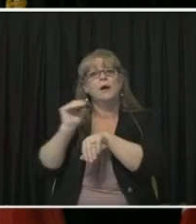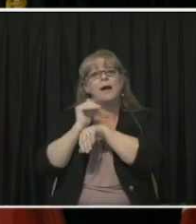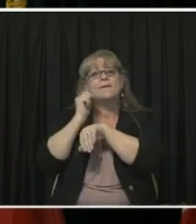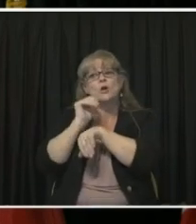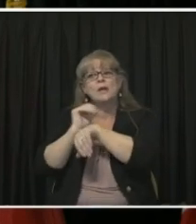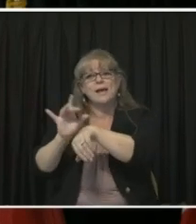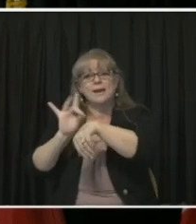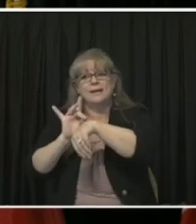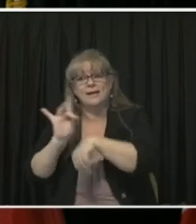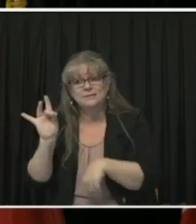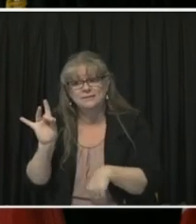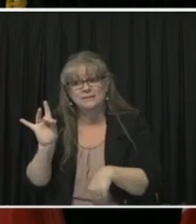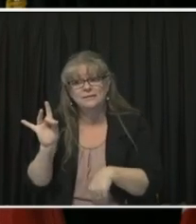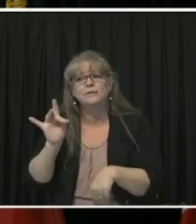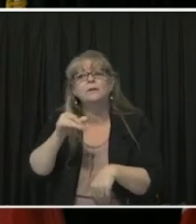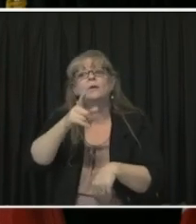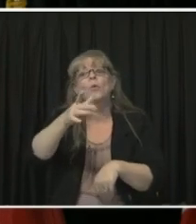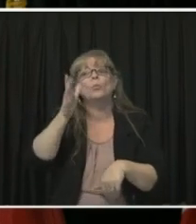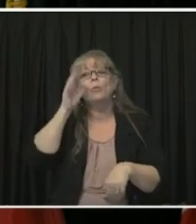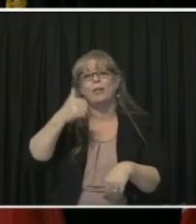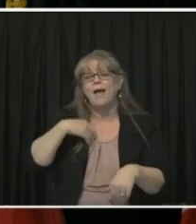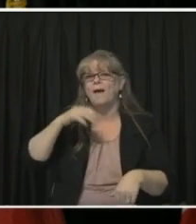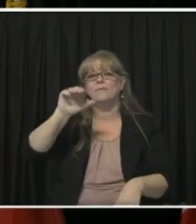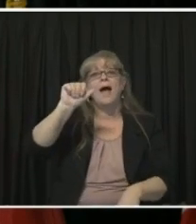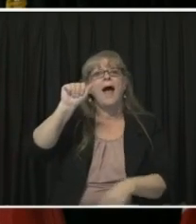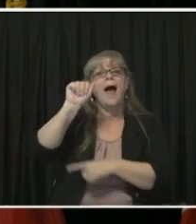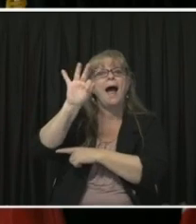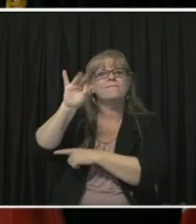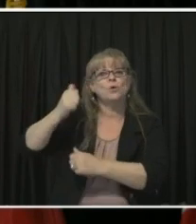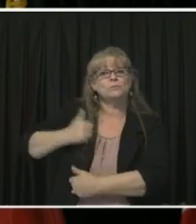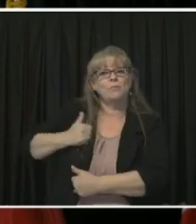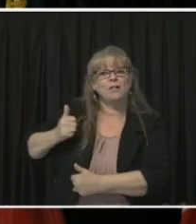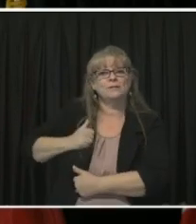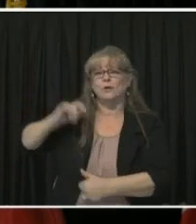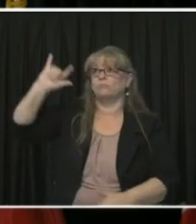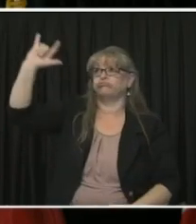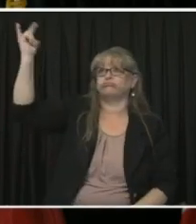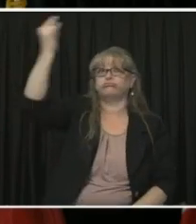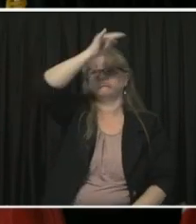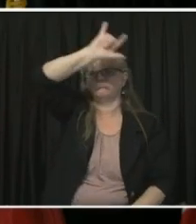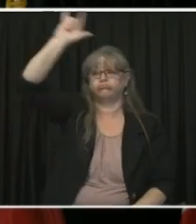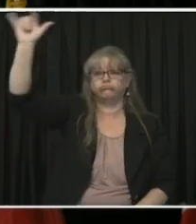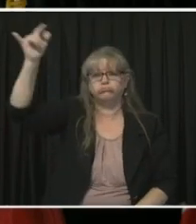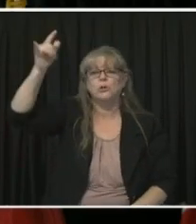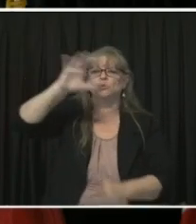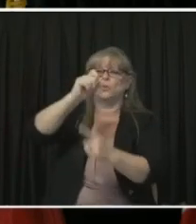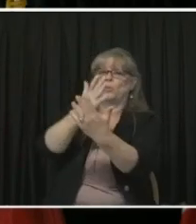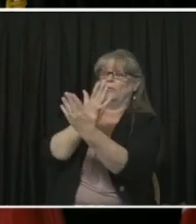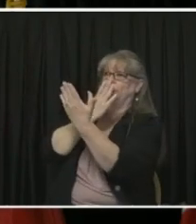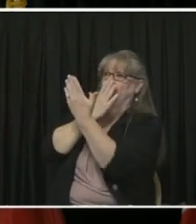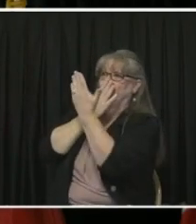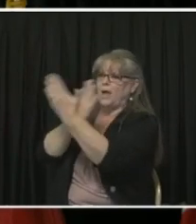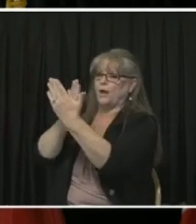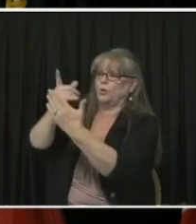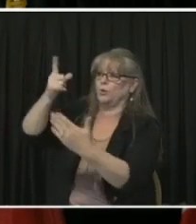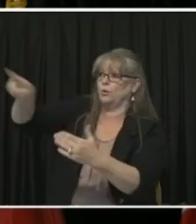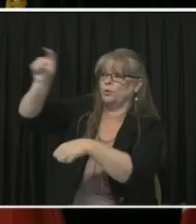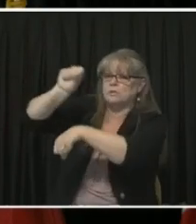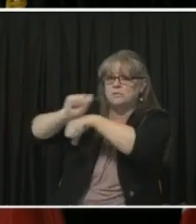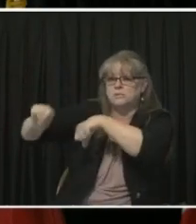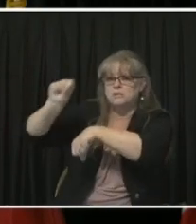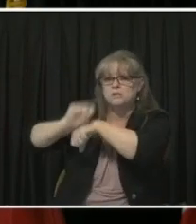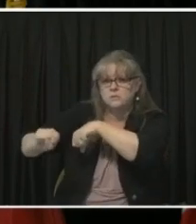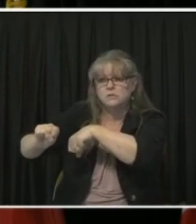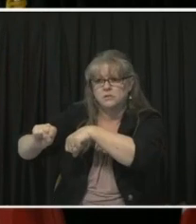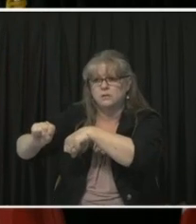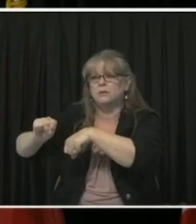one the other day. This is all to show our appreciation for the work that you do, that your fellow nurses do, that our medical